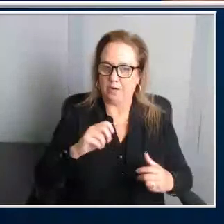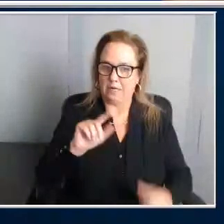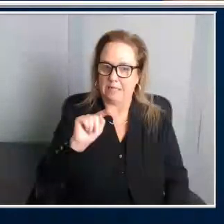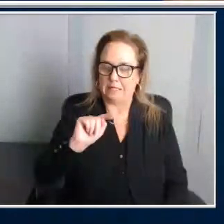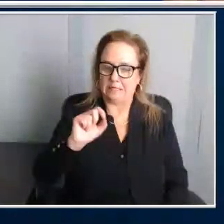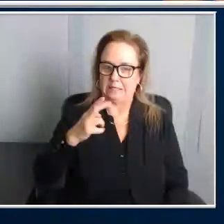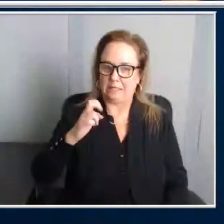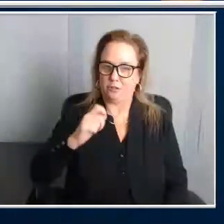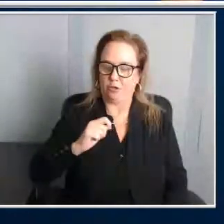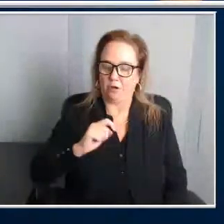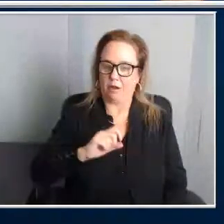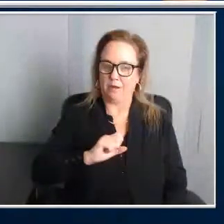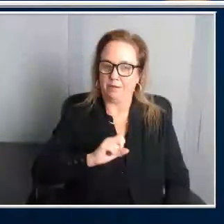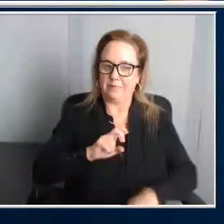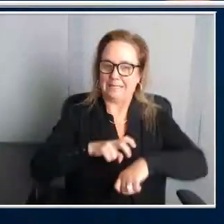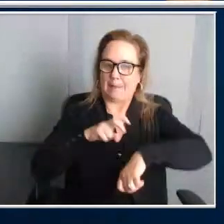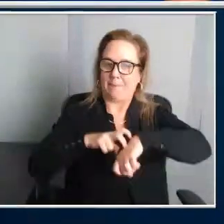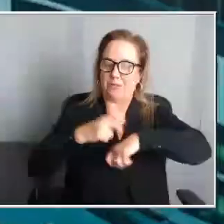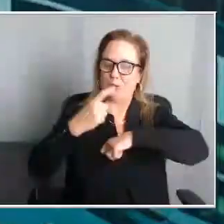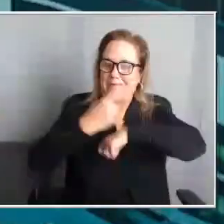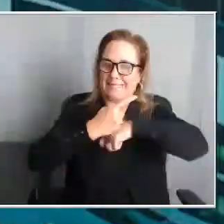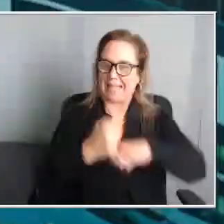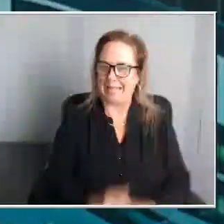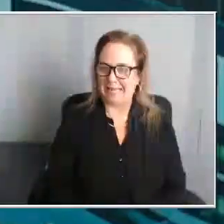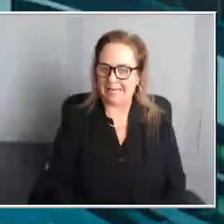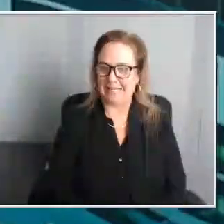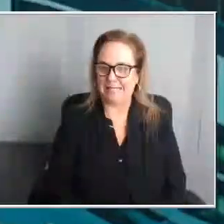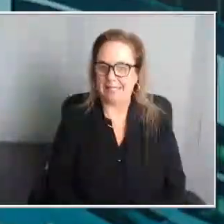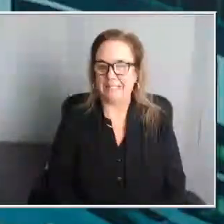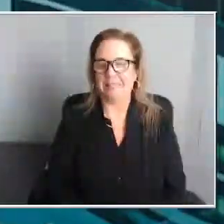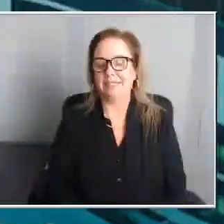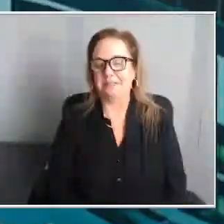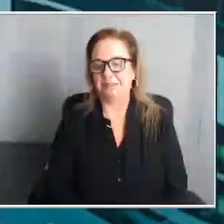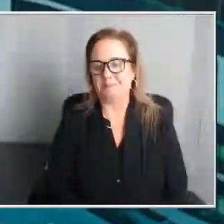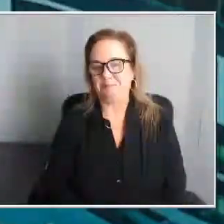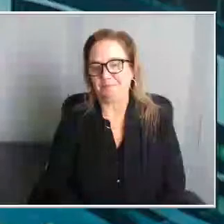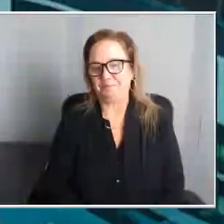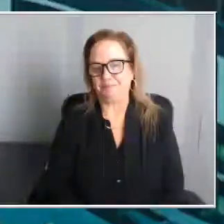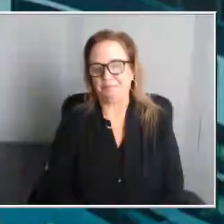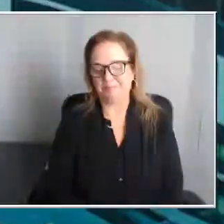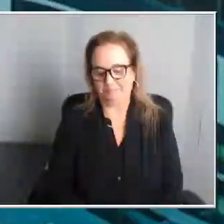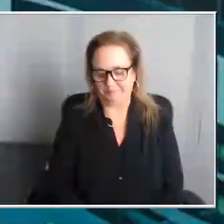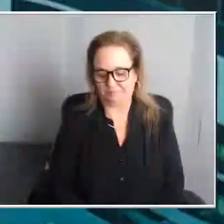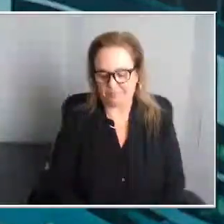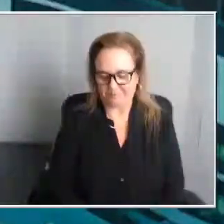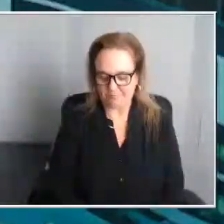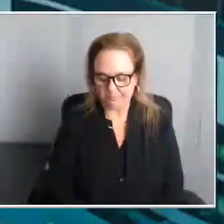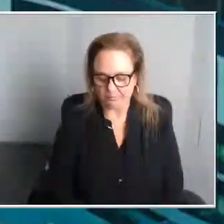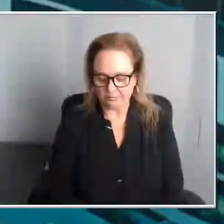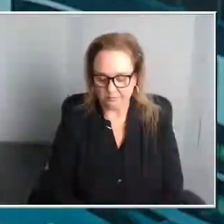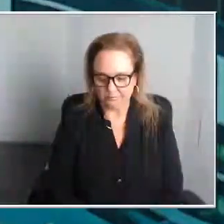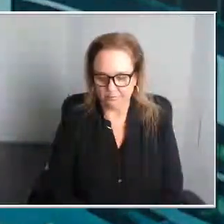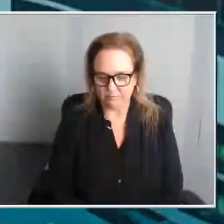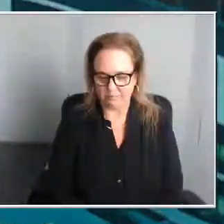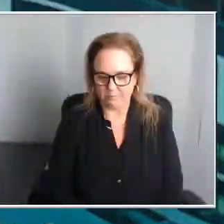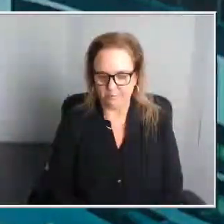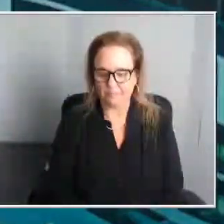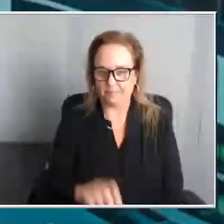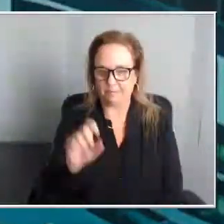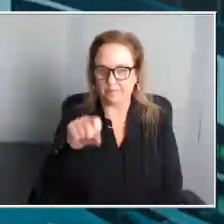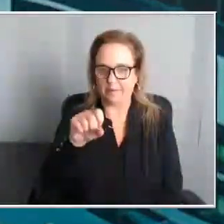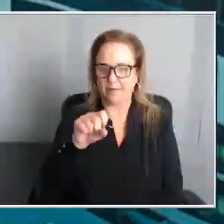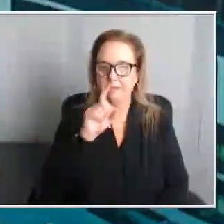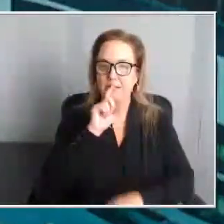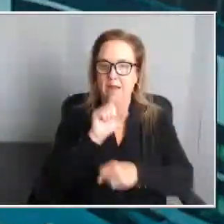St. Patrick's Day? Yes, I